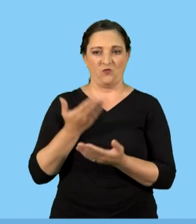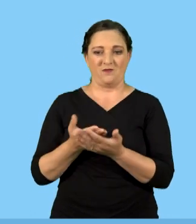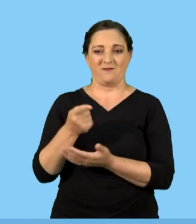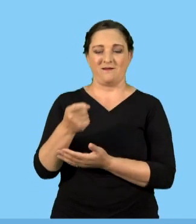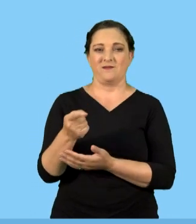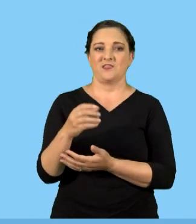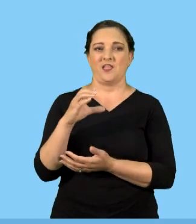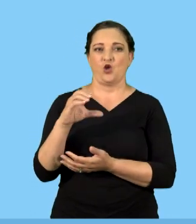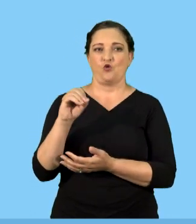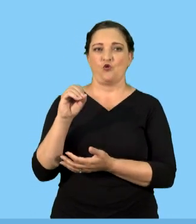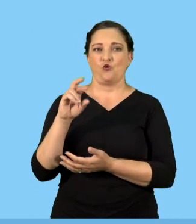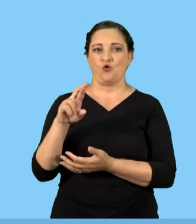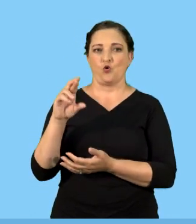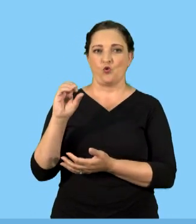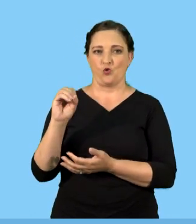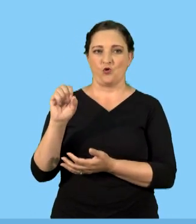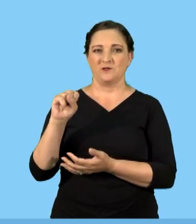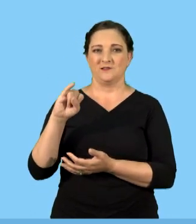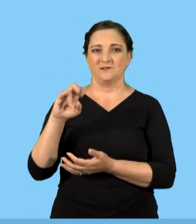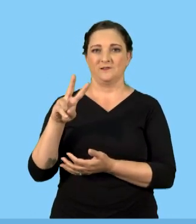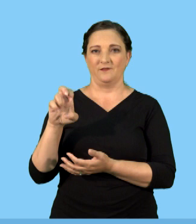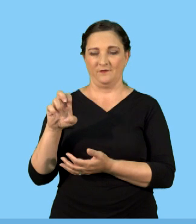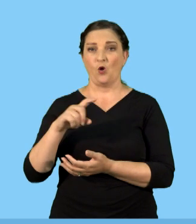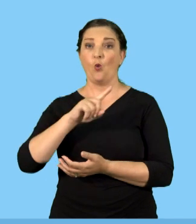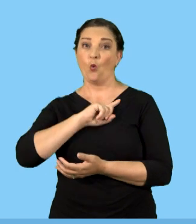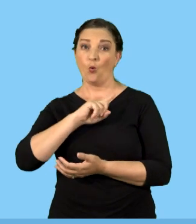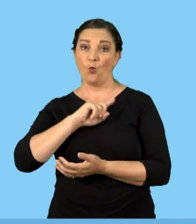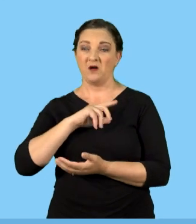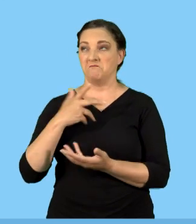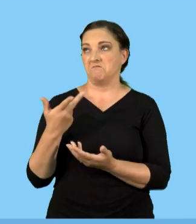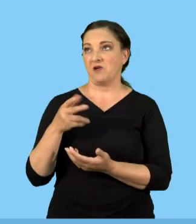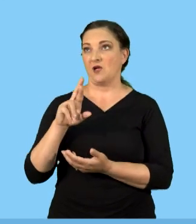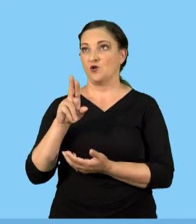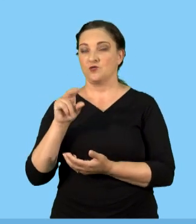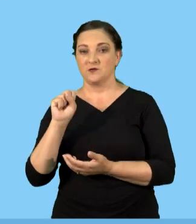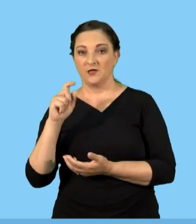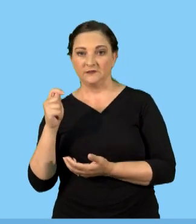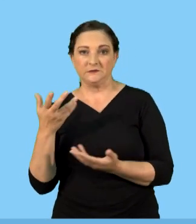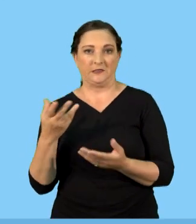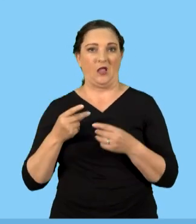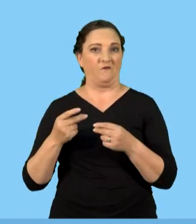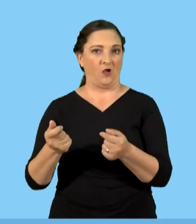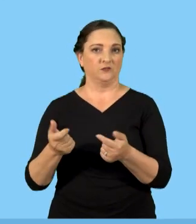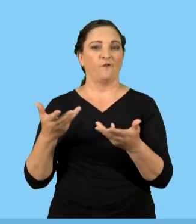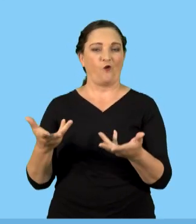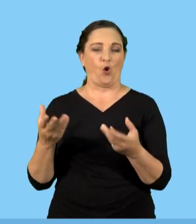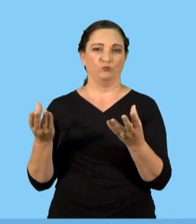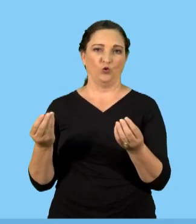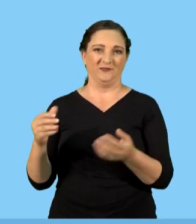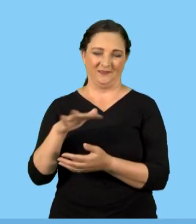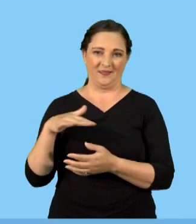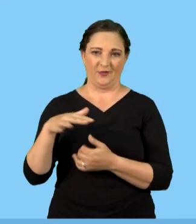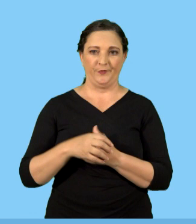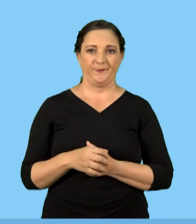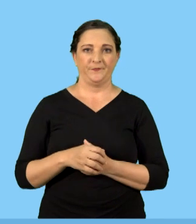has a corrosive climate. Why? Because the corrosiveness or rust occurs faster in the presence